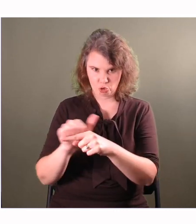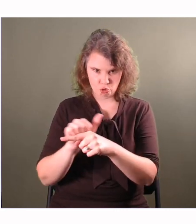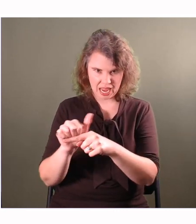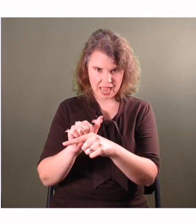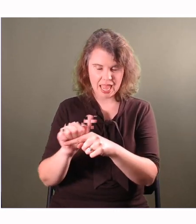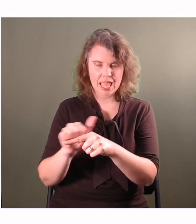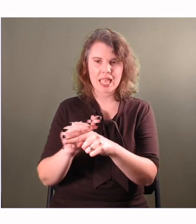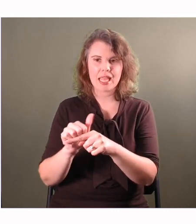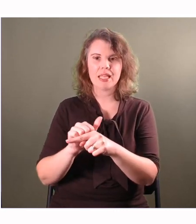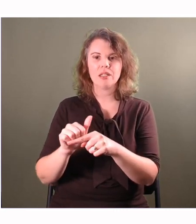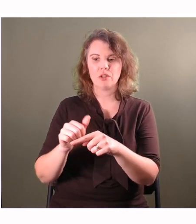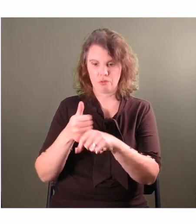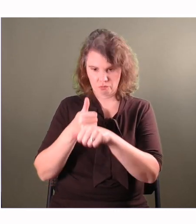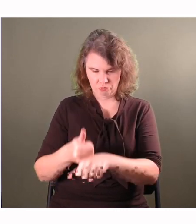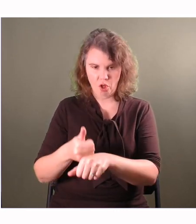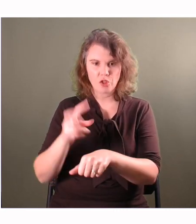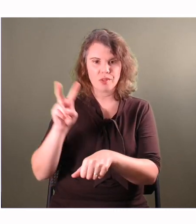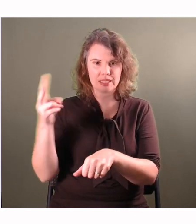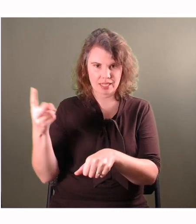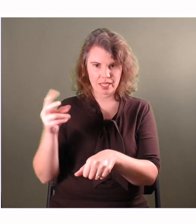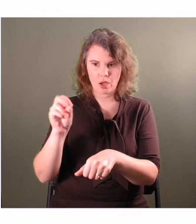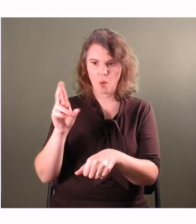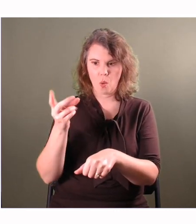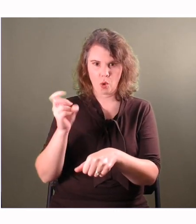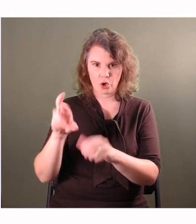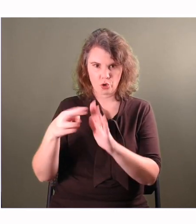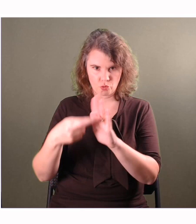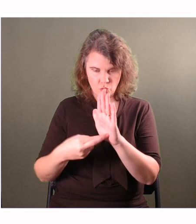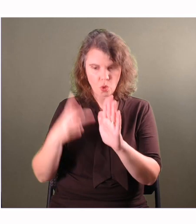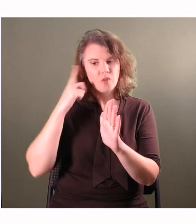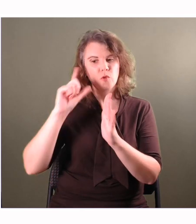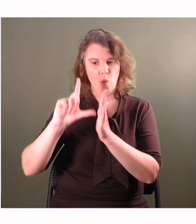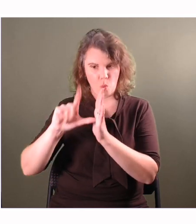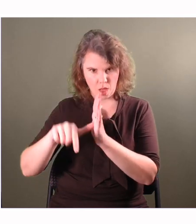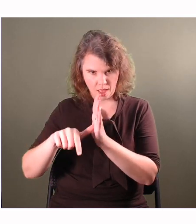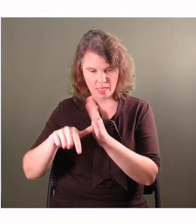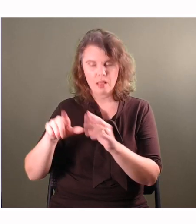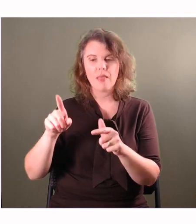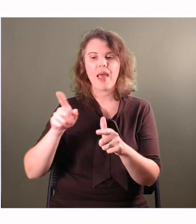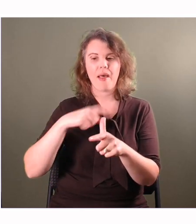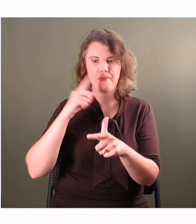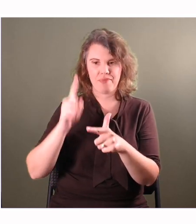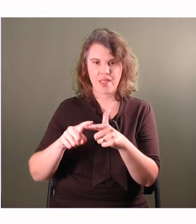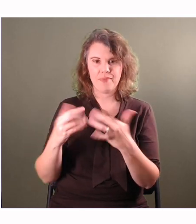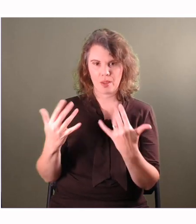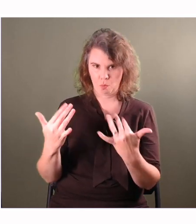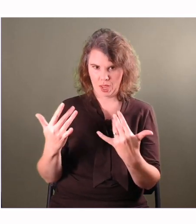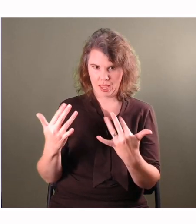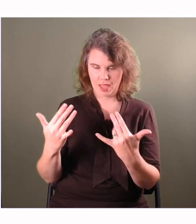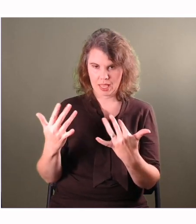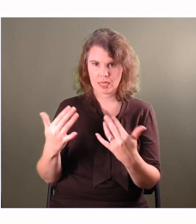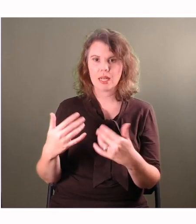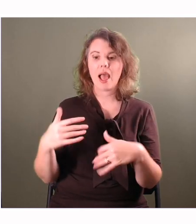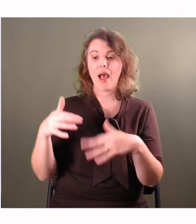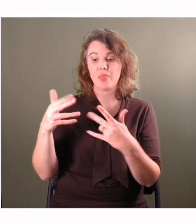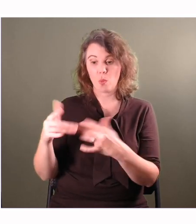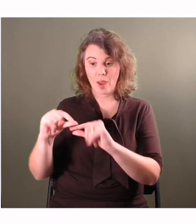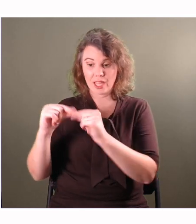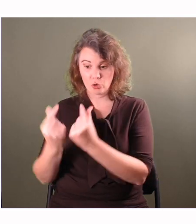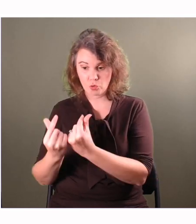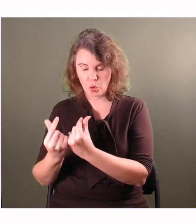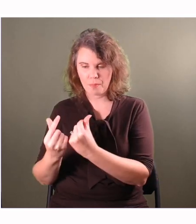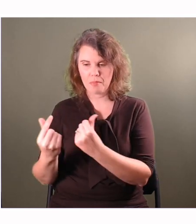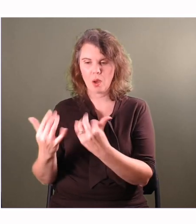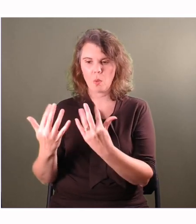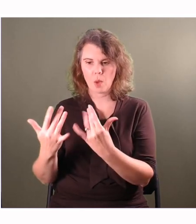they trained on a second-order rule for a while, and then they waited in the